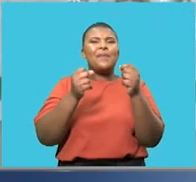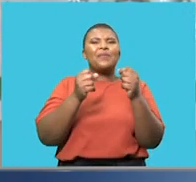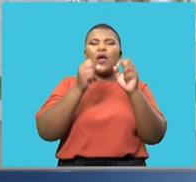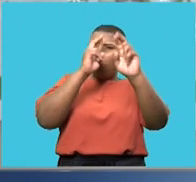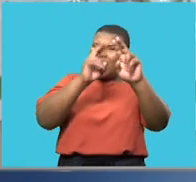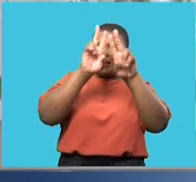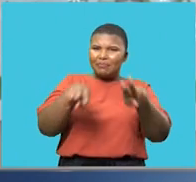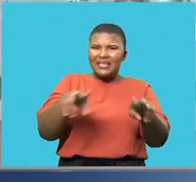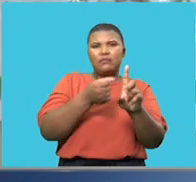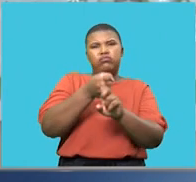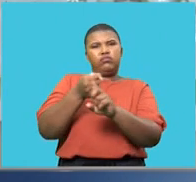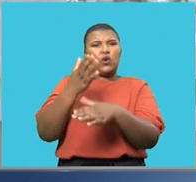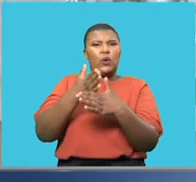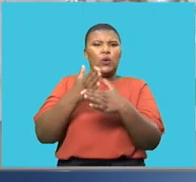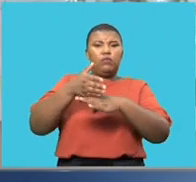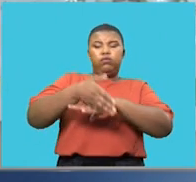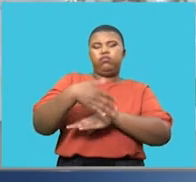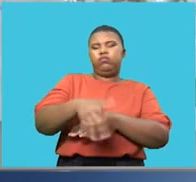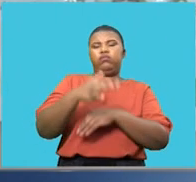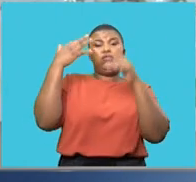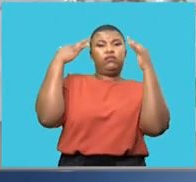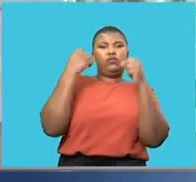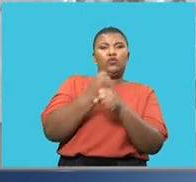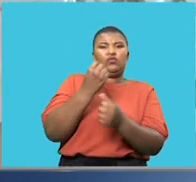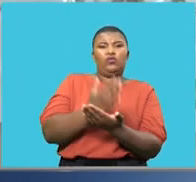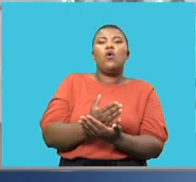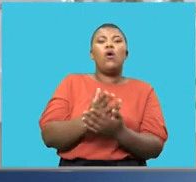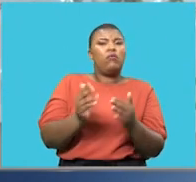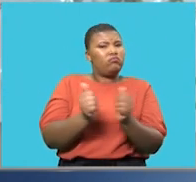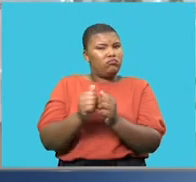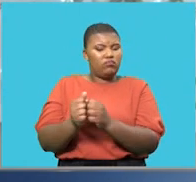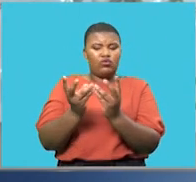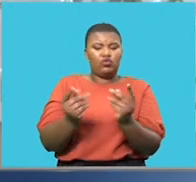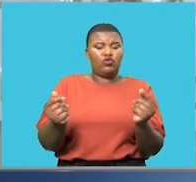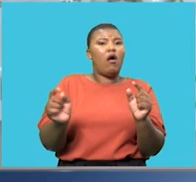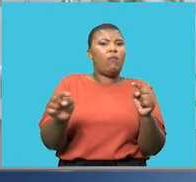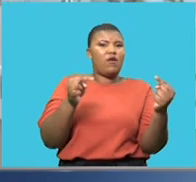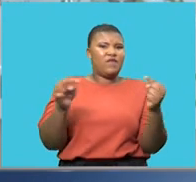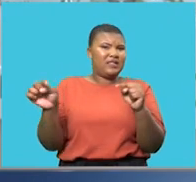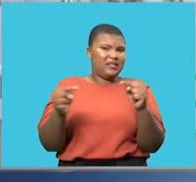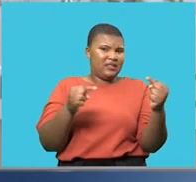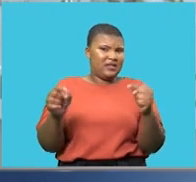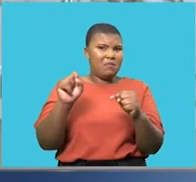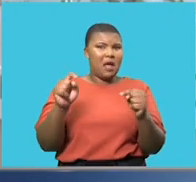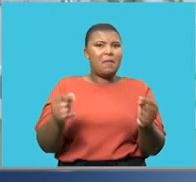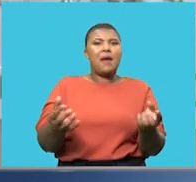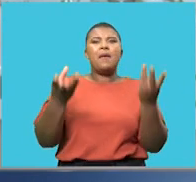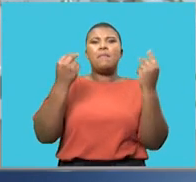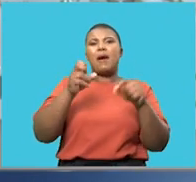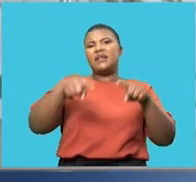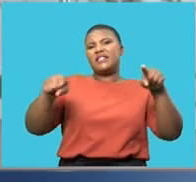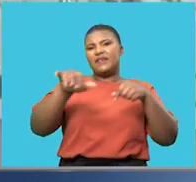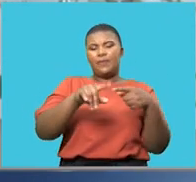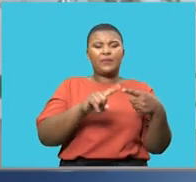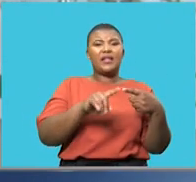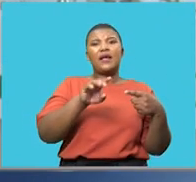working tirelessly in and around Africa, working to mitigate and resolve conflicts that are found in different areas such as Burkina